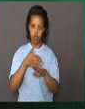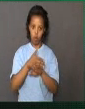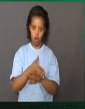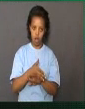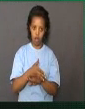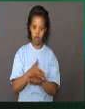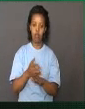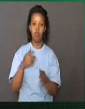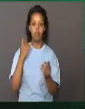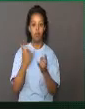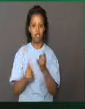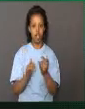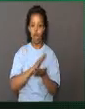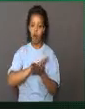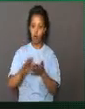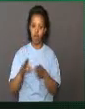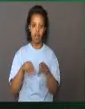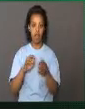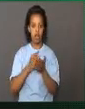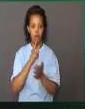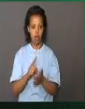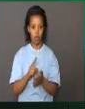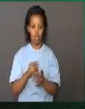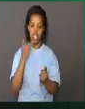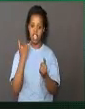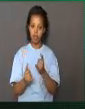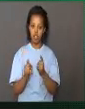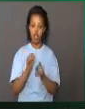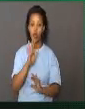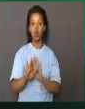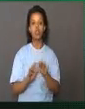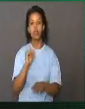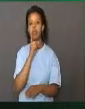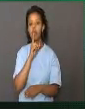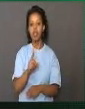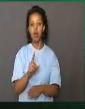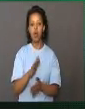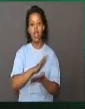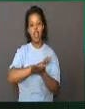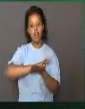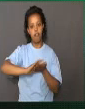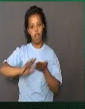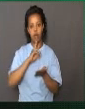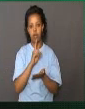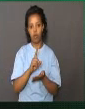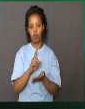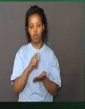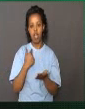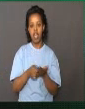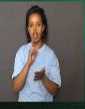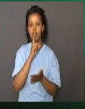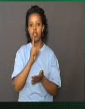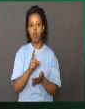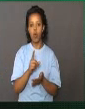and purified. The last step is refinement. This is